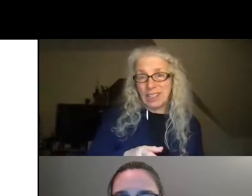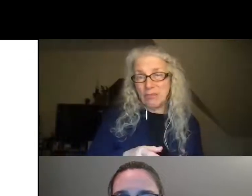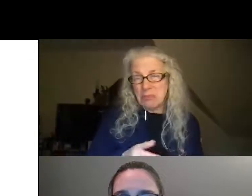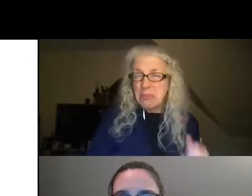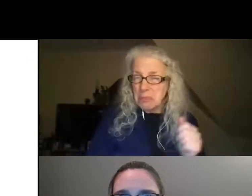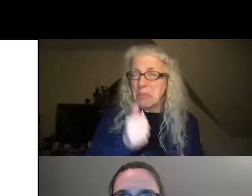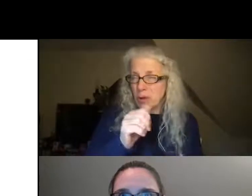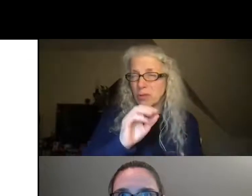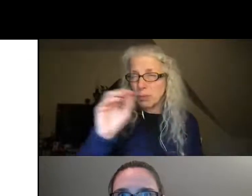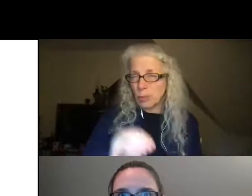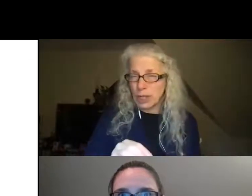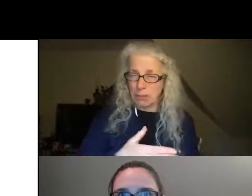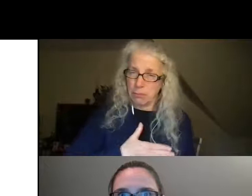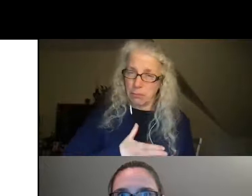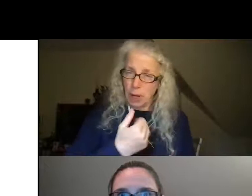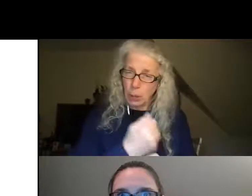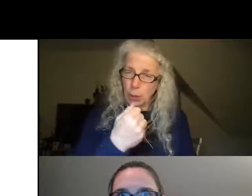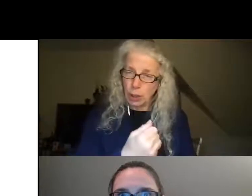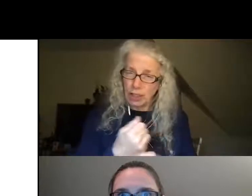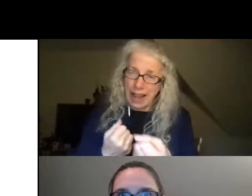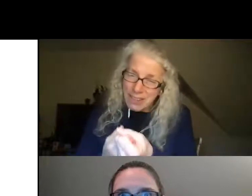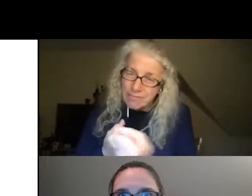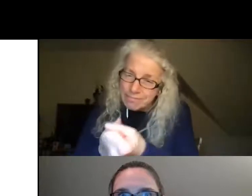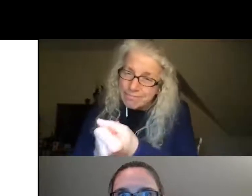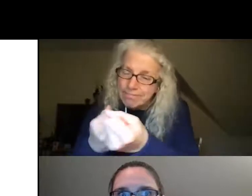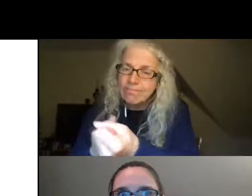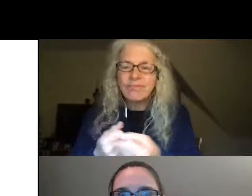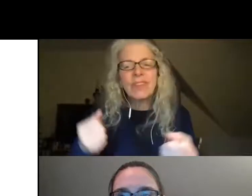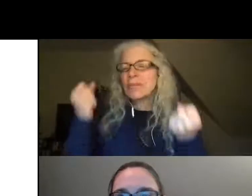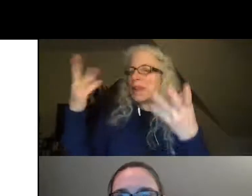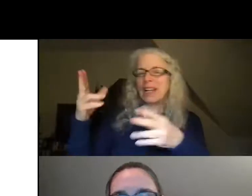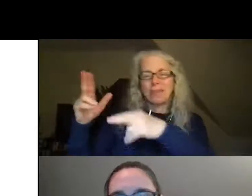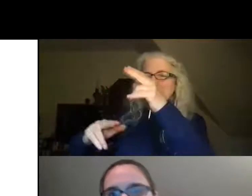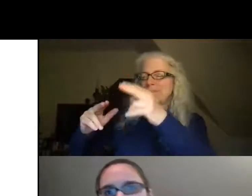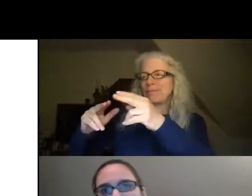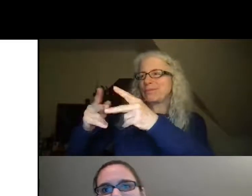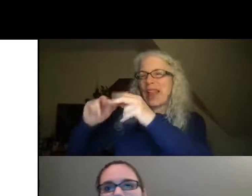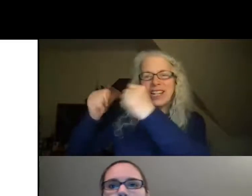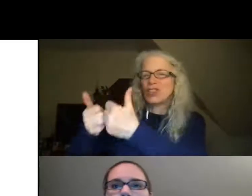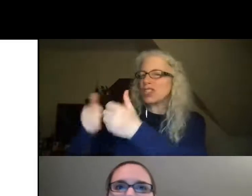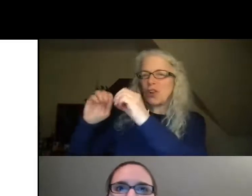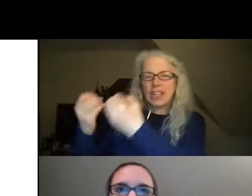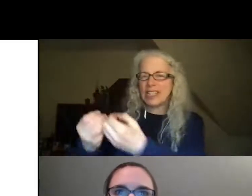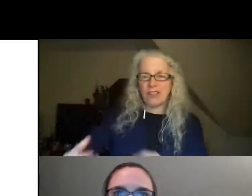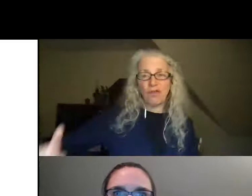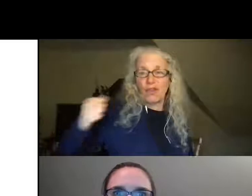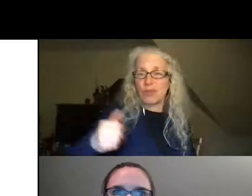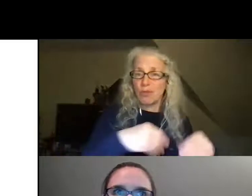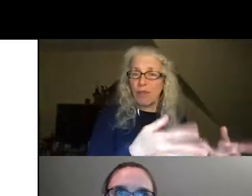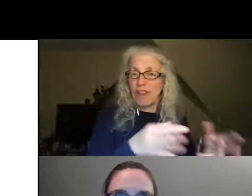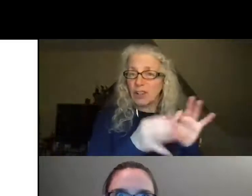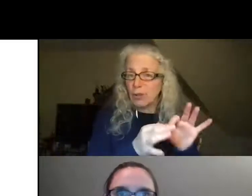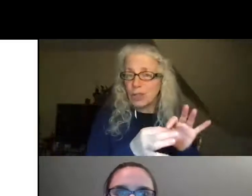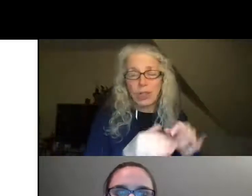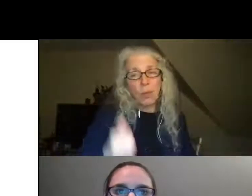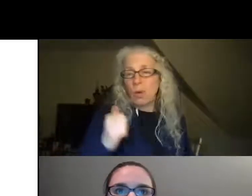advocacy. Is a lot of facilities either refuse to provide services for the deaf,